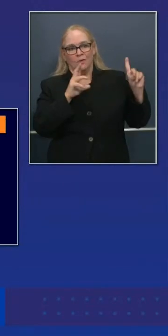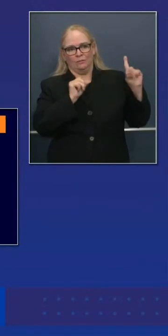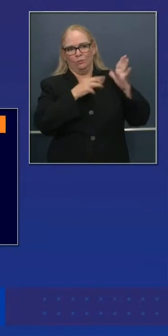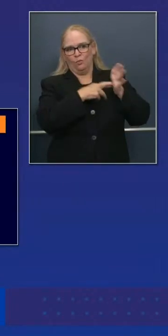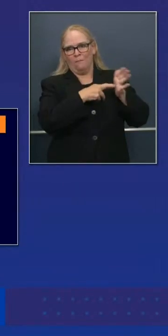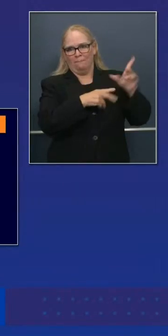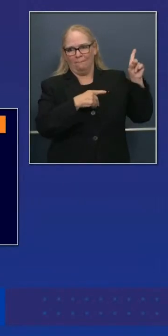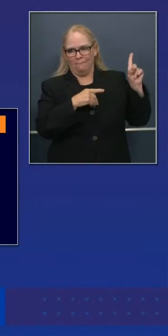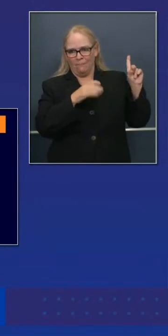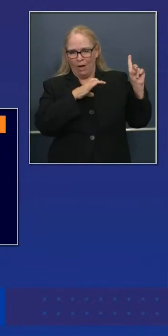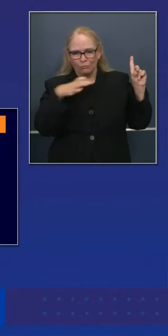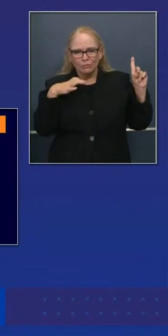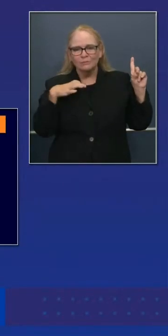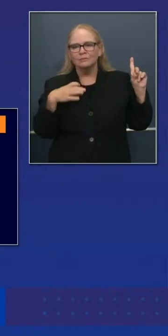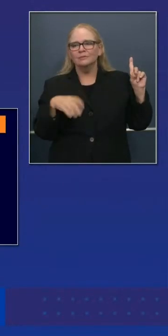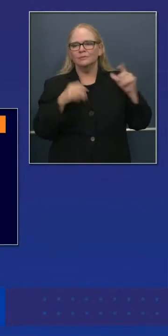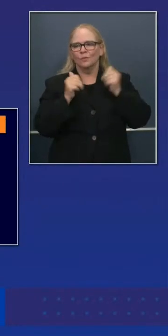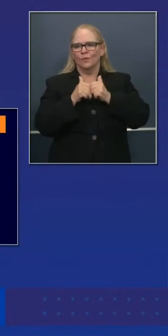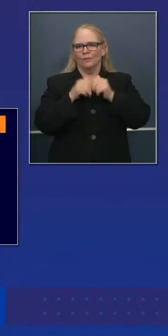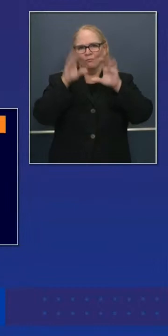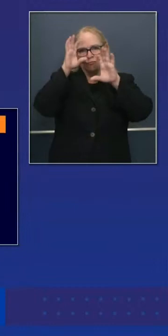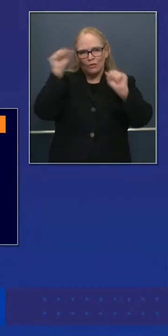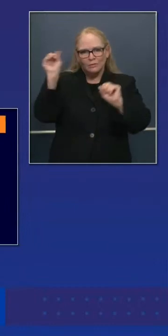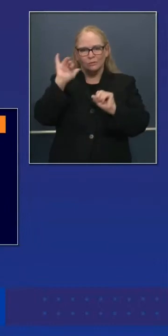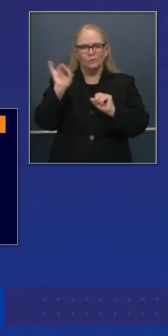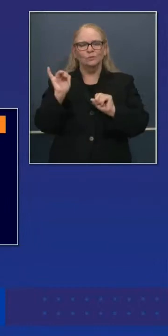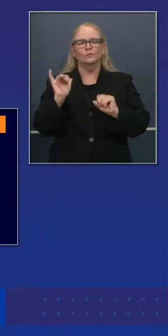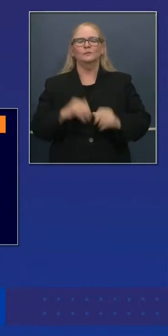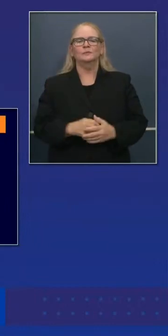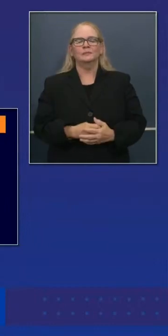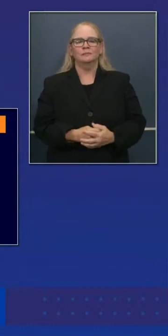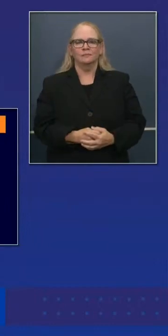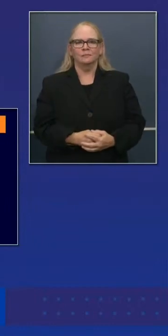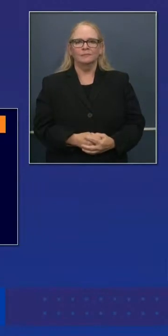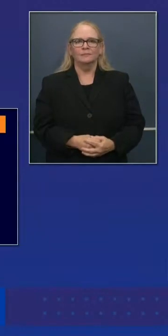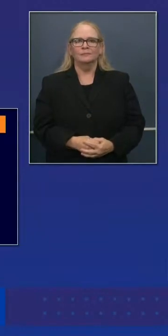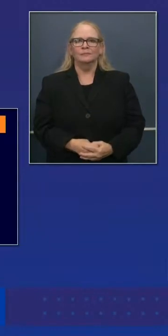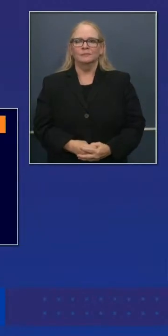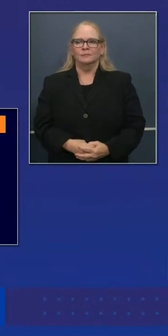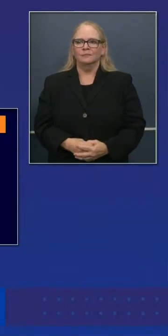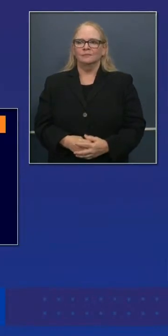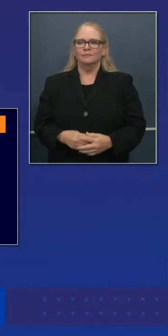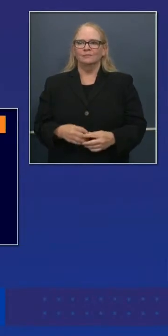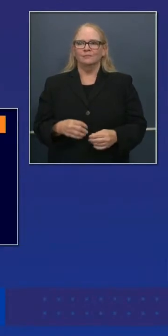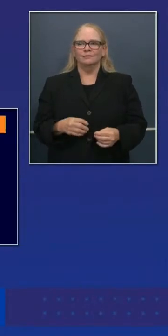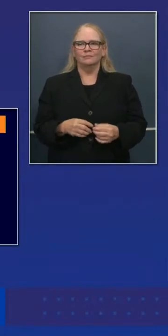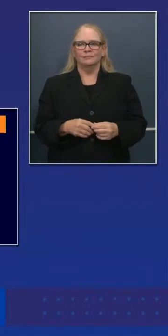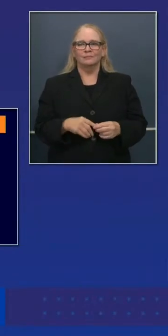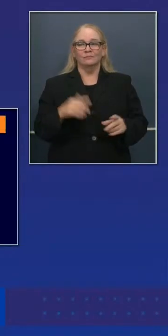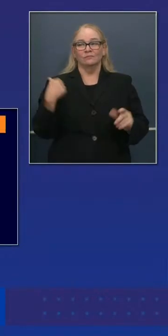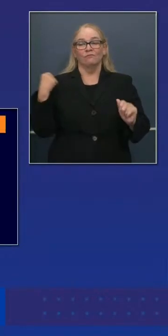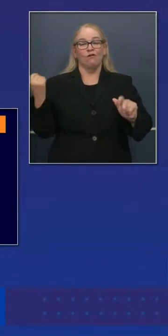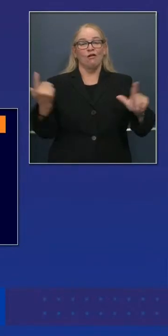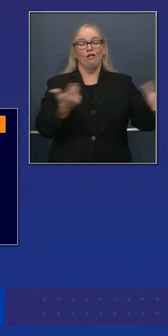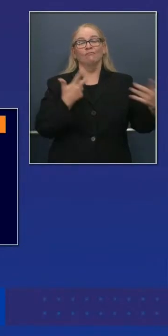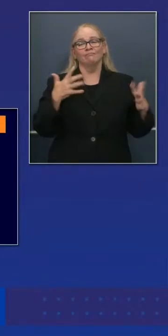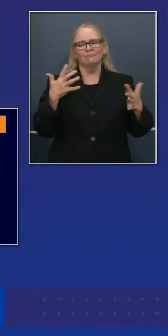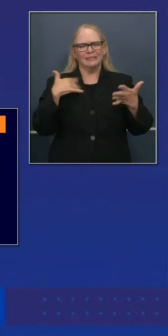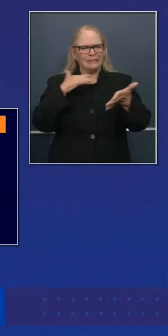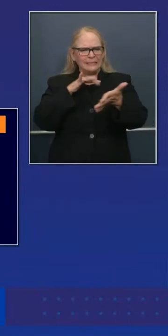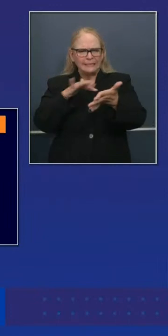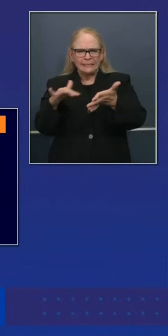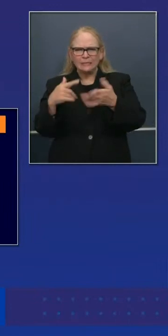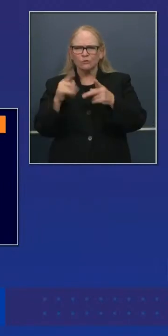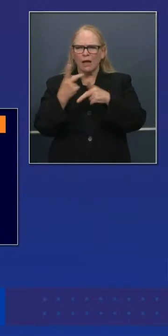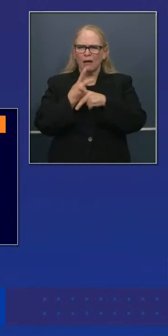consideration to this made by the president, but it was more along the lines of studying this issue, providing some capacity at HUD and